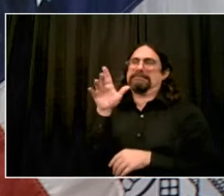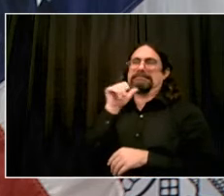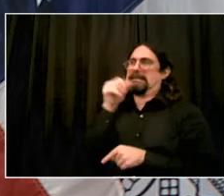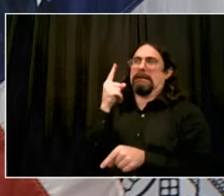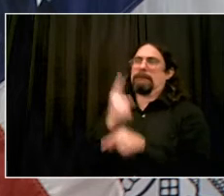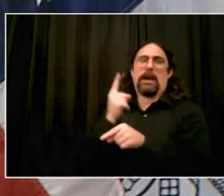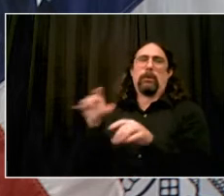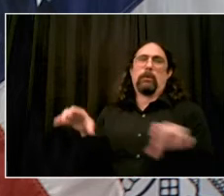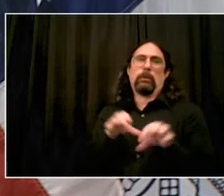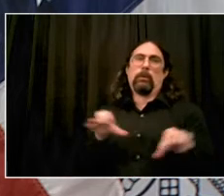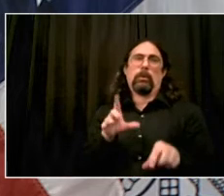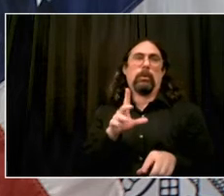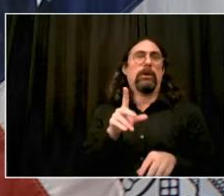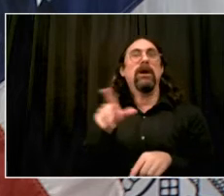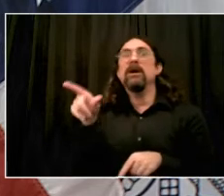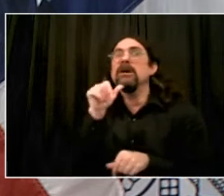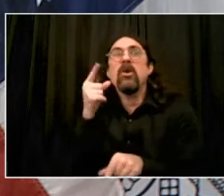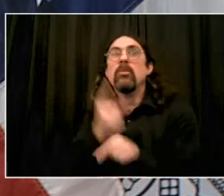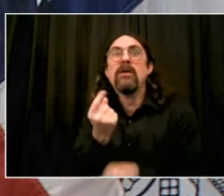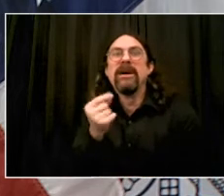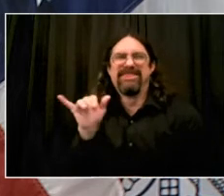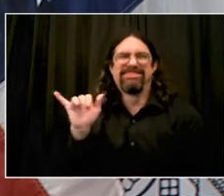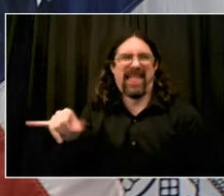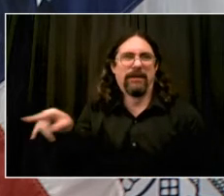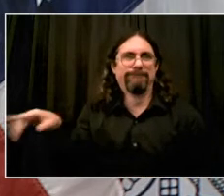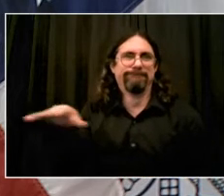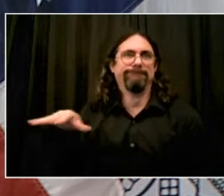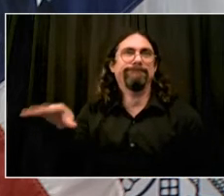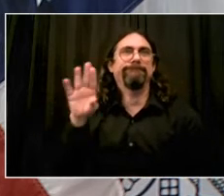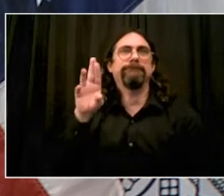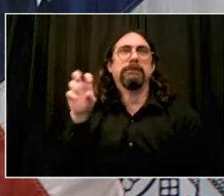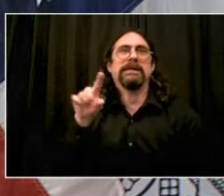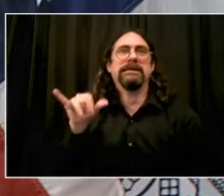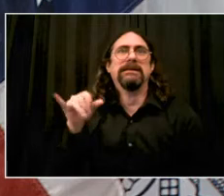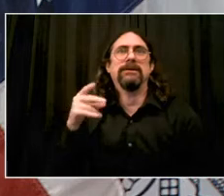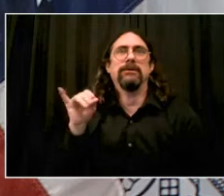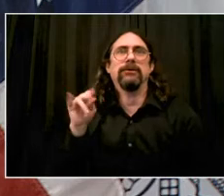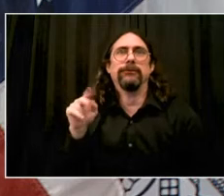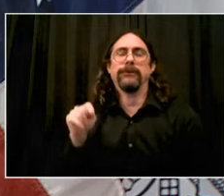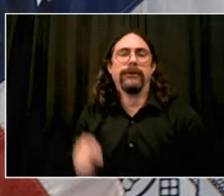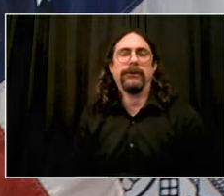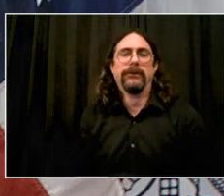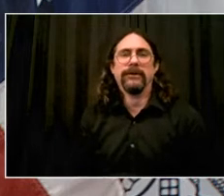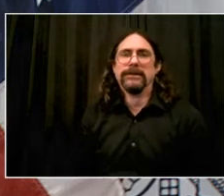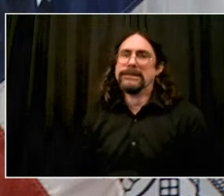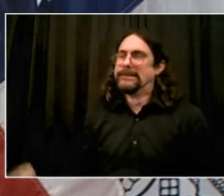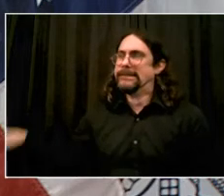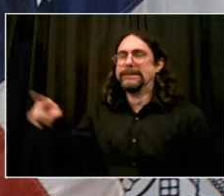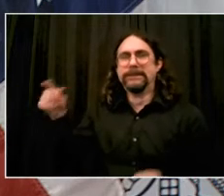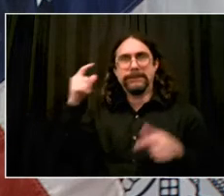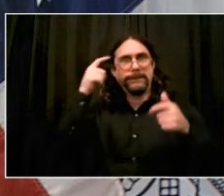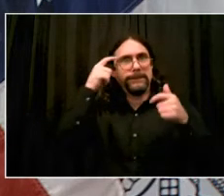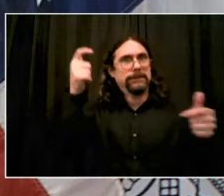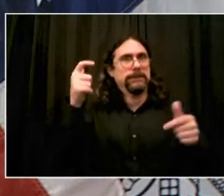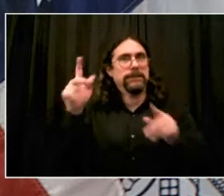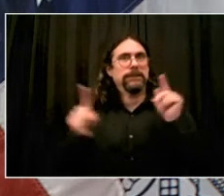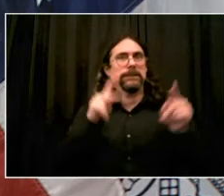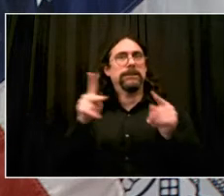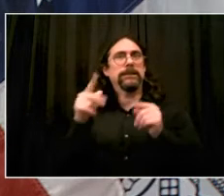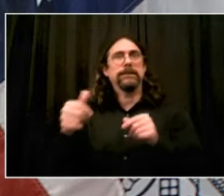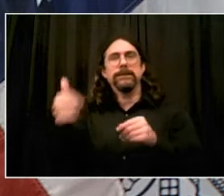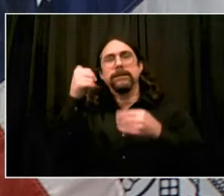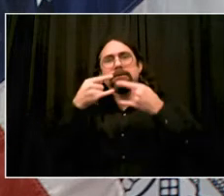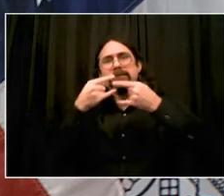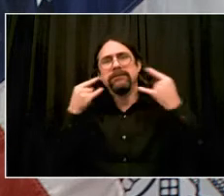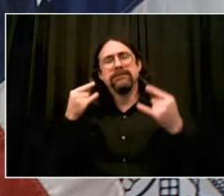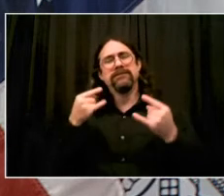disease, et cetera, need to actually change now what they're doing and not go out any longer except for the most essential